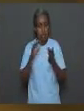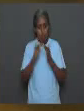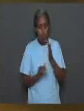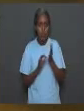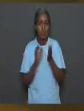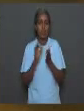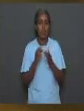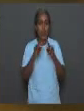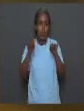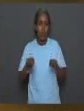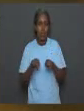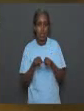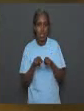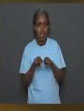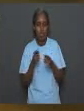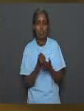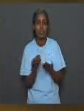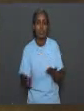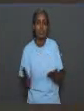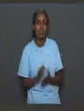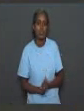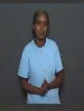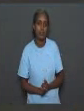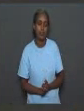a die as an event.